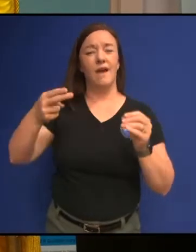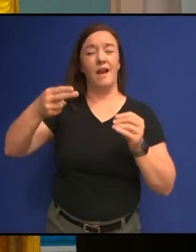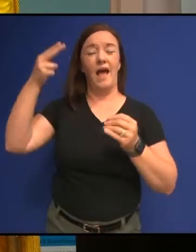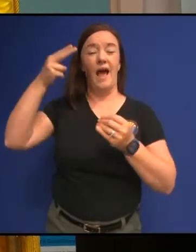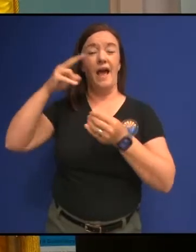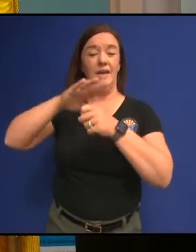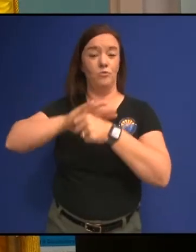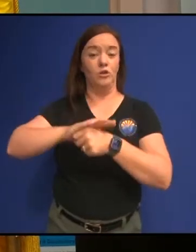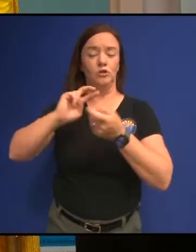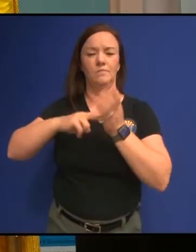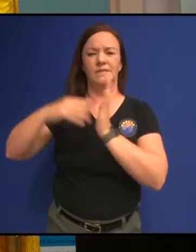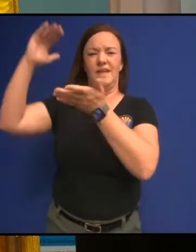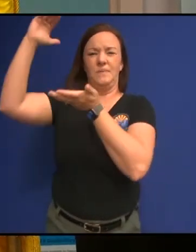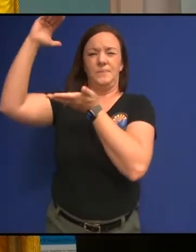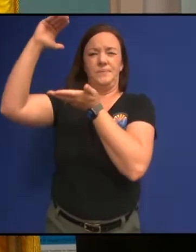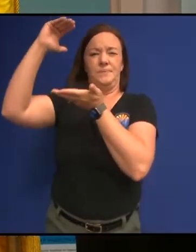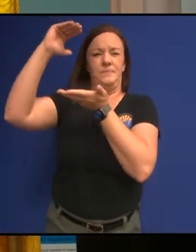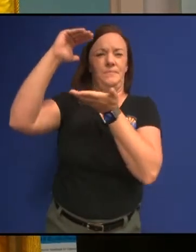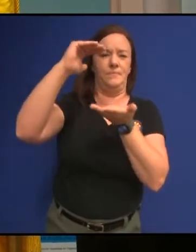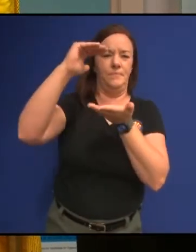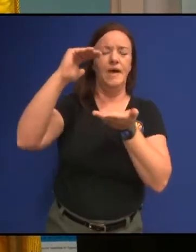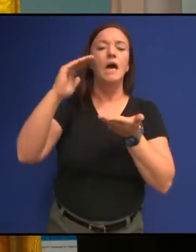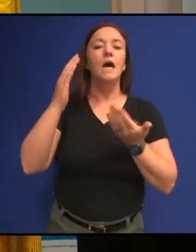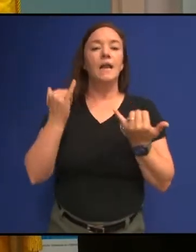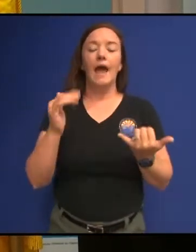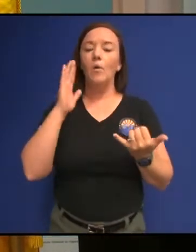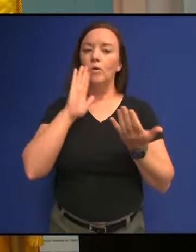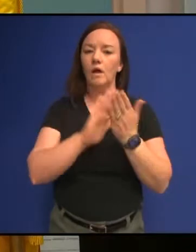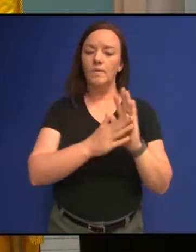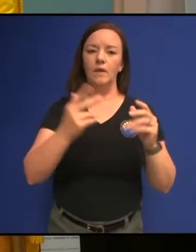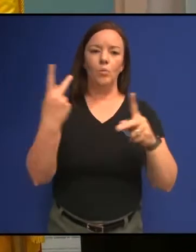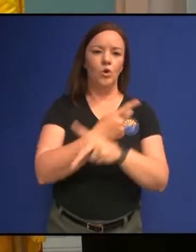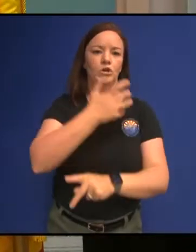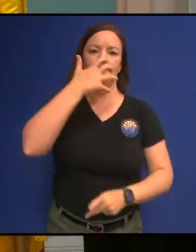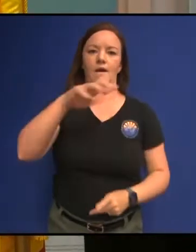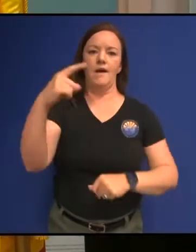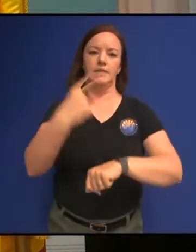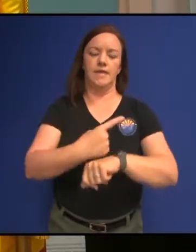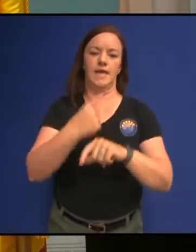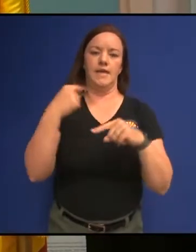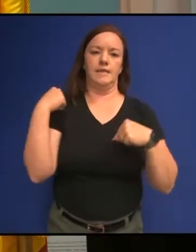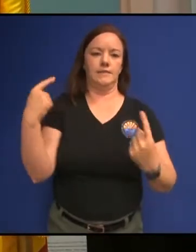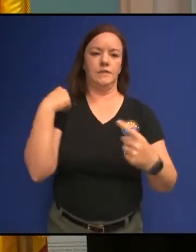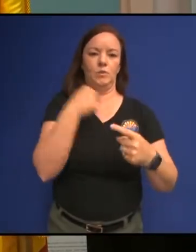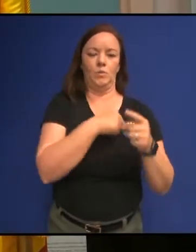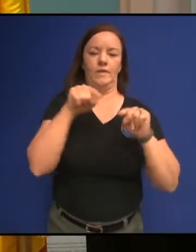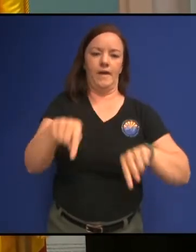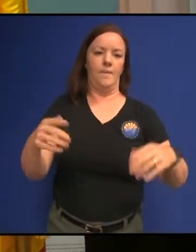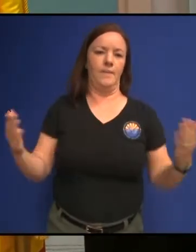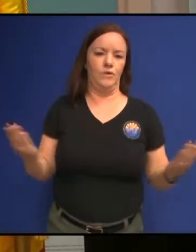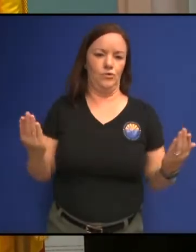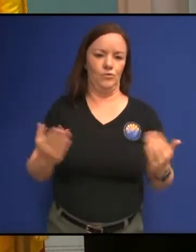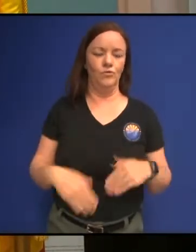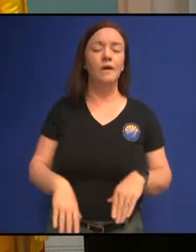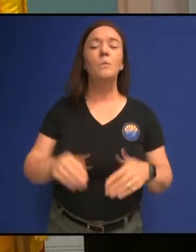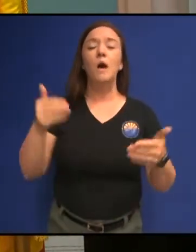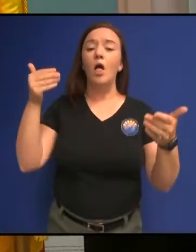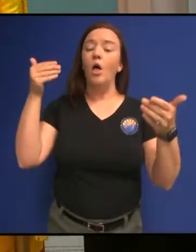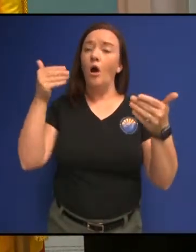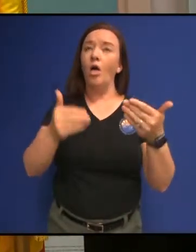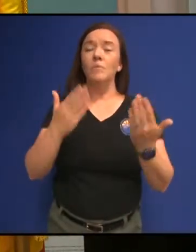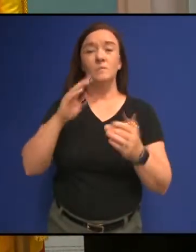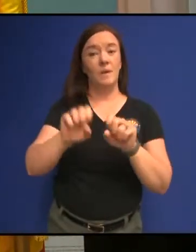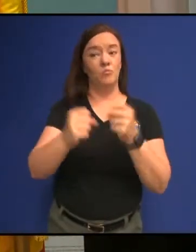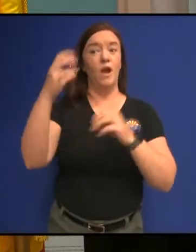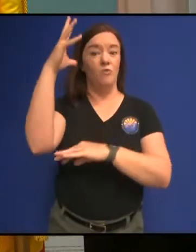be the hottest day that we've seen so far since this team's been here. We're looking at near record high temperatures, if not